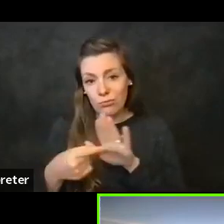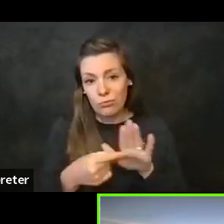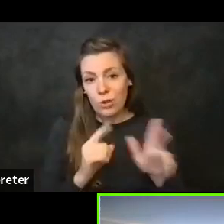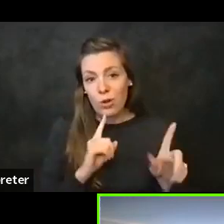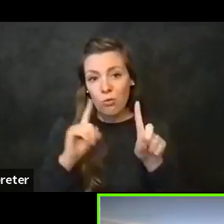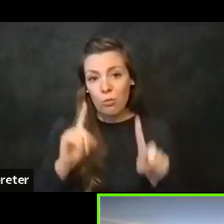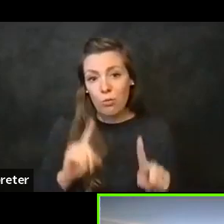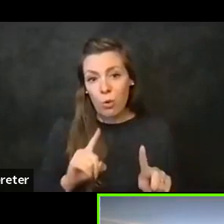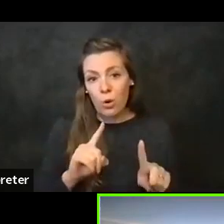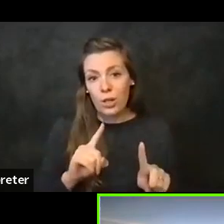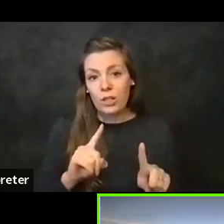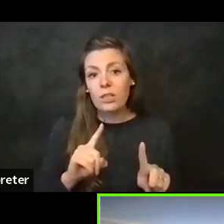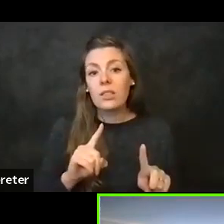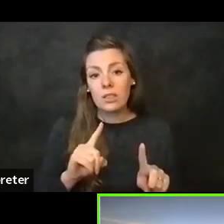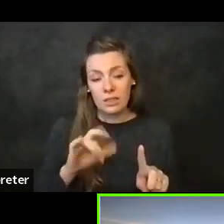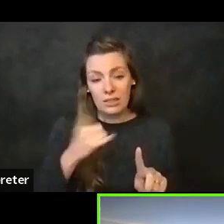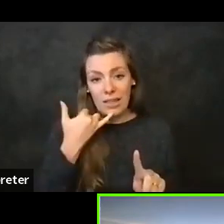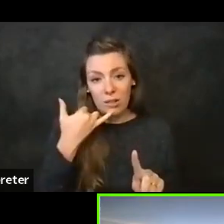at